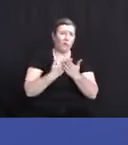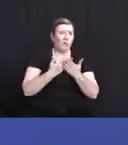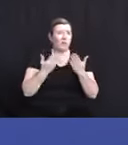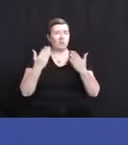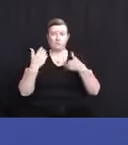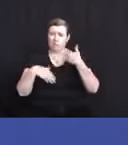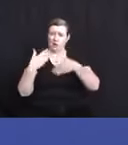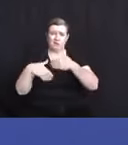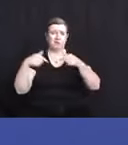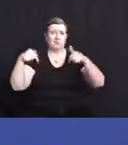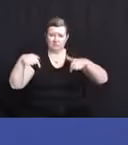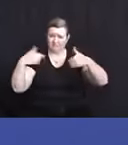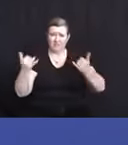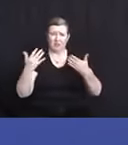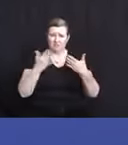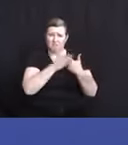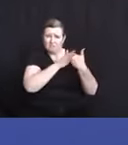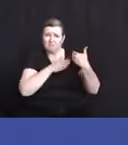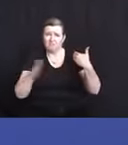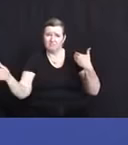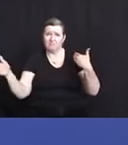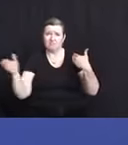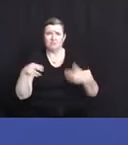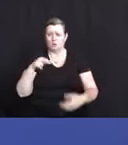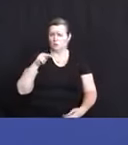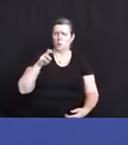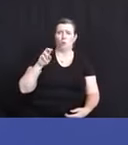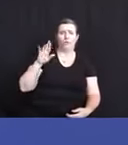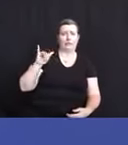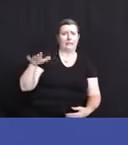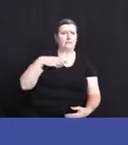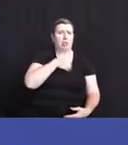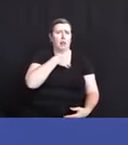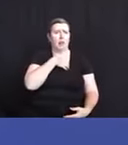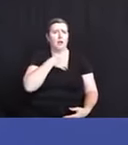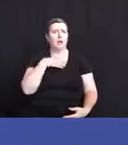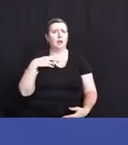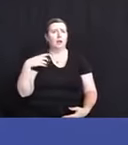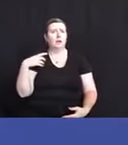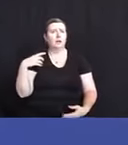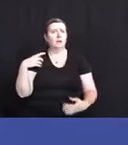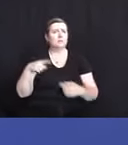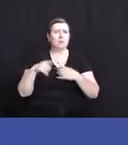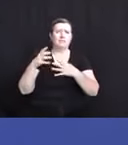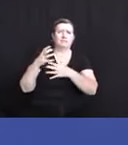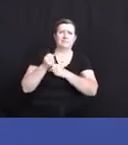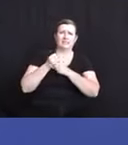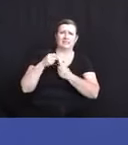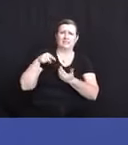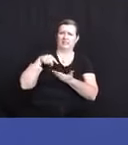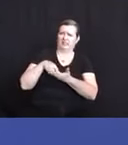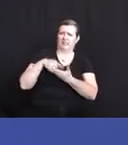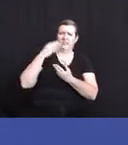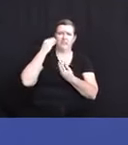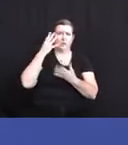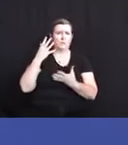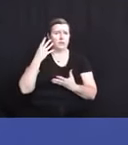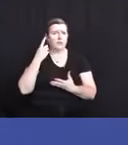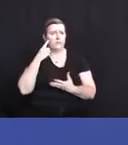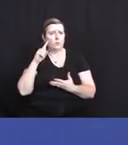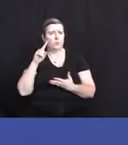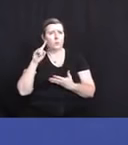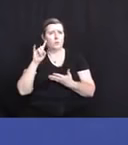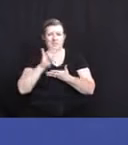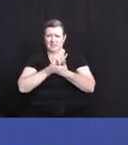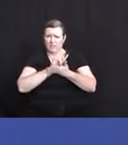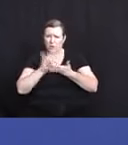process, and Sweeney has complained that he's been trying to get this data for 7 weeks. Are you sharing this or